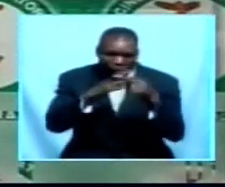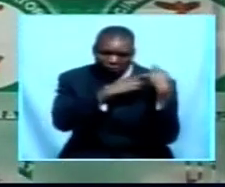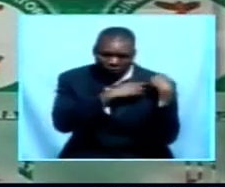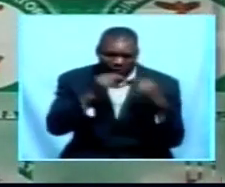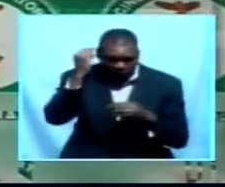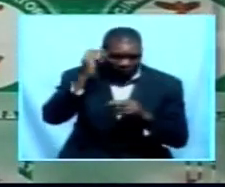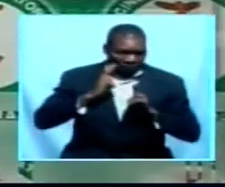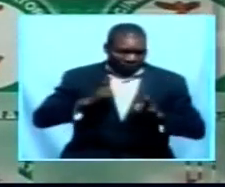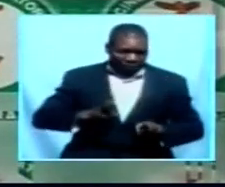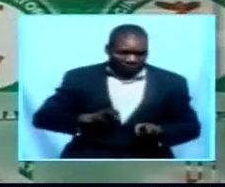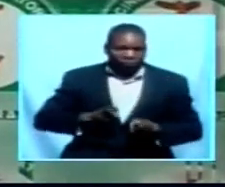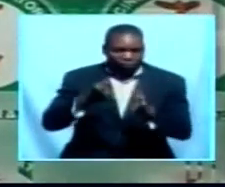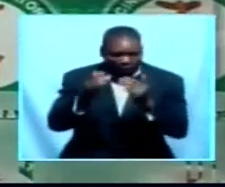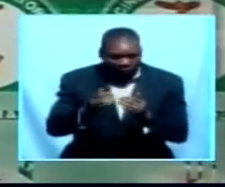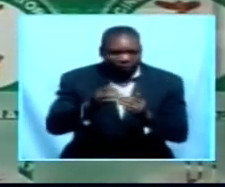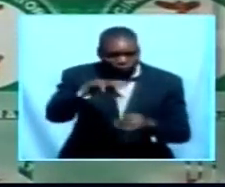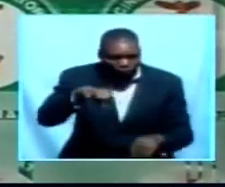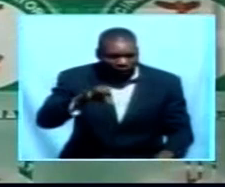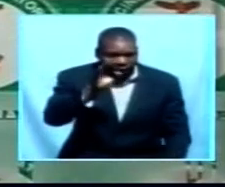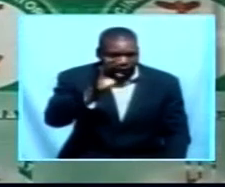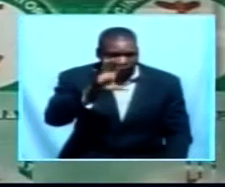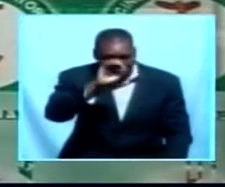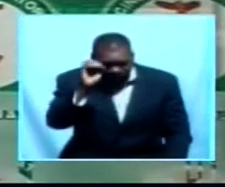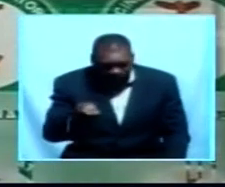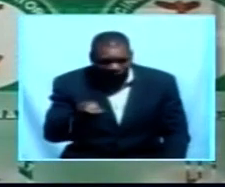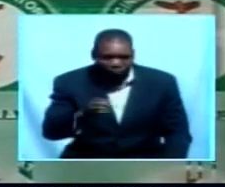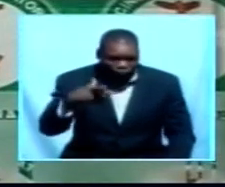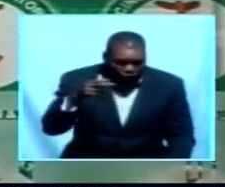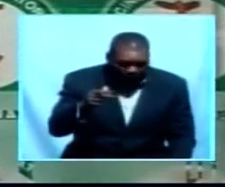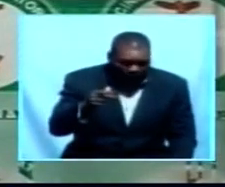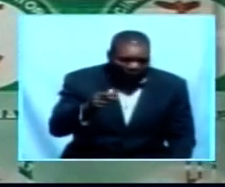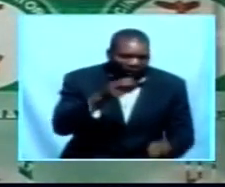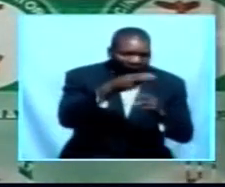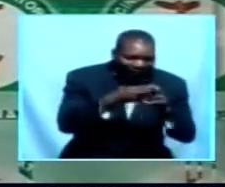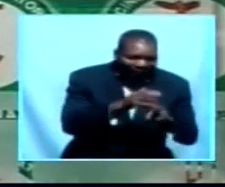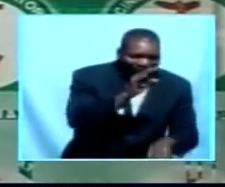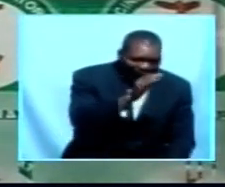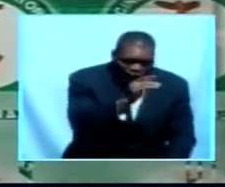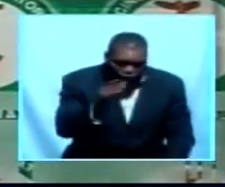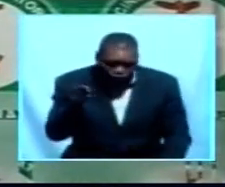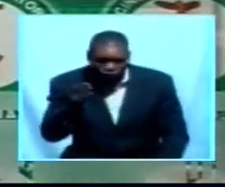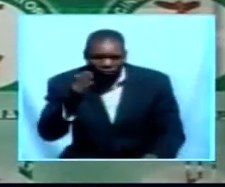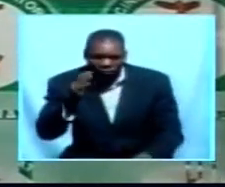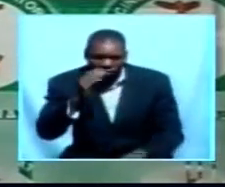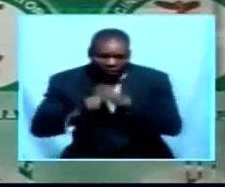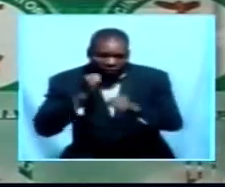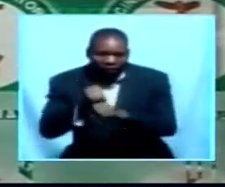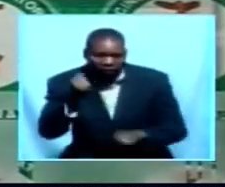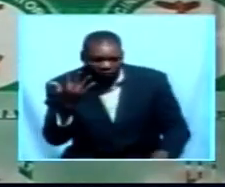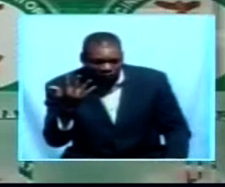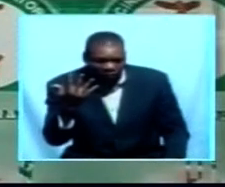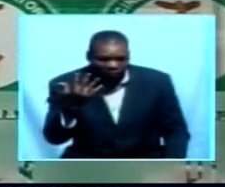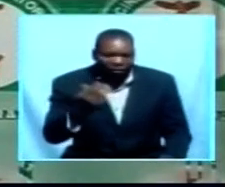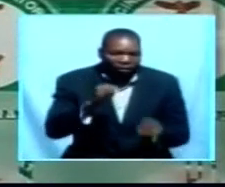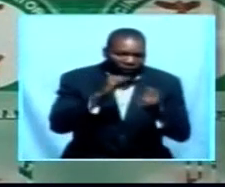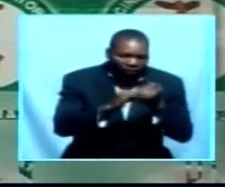targets to vaccinate 95% of children between 9 months to 15 years. This will be conducted between 19th and